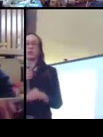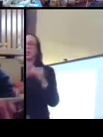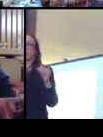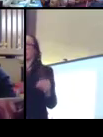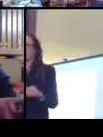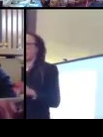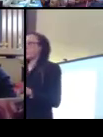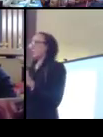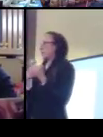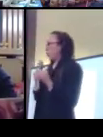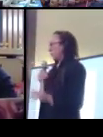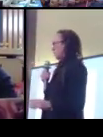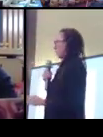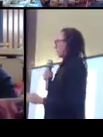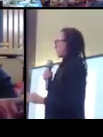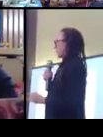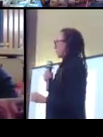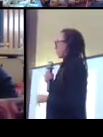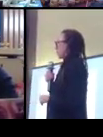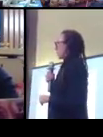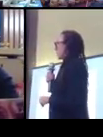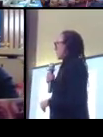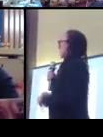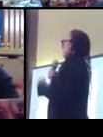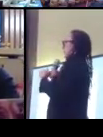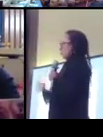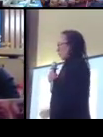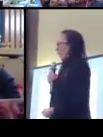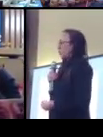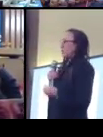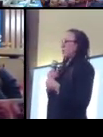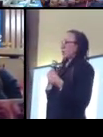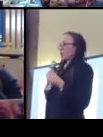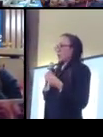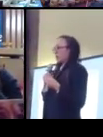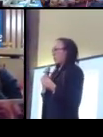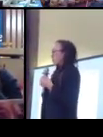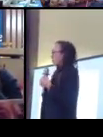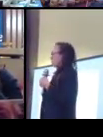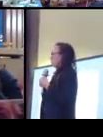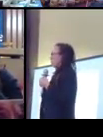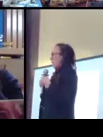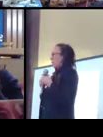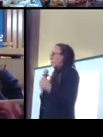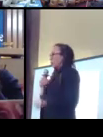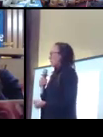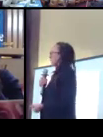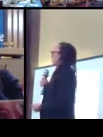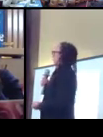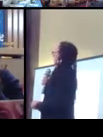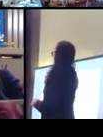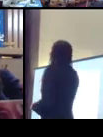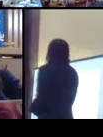come together in a comprehensive and holistic understanding of community and strategies that really begin to